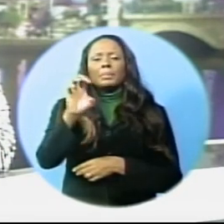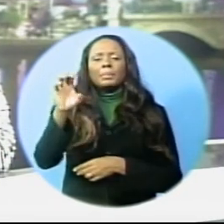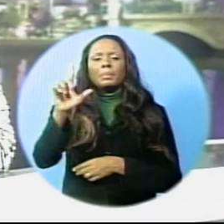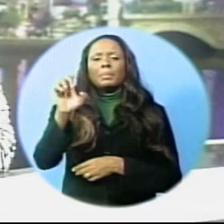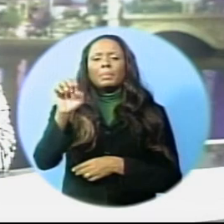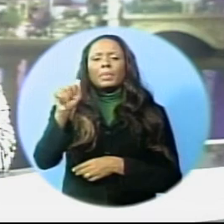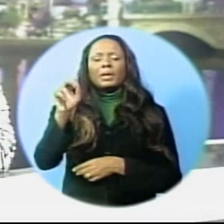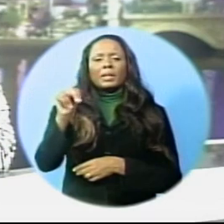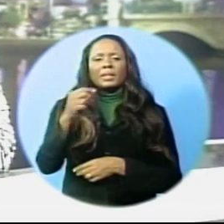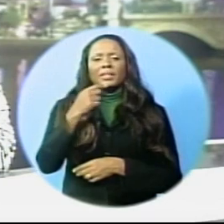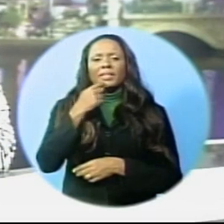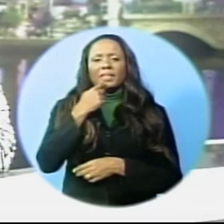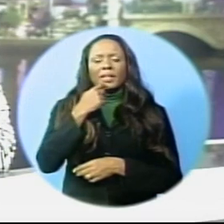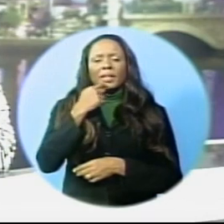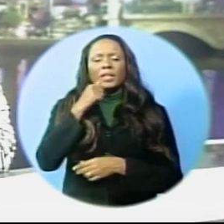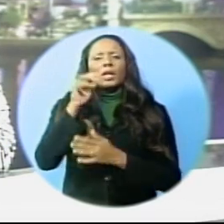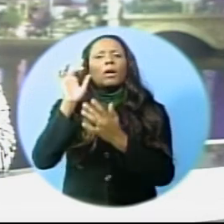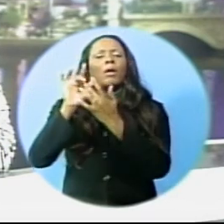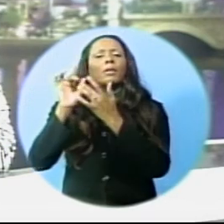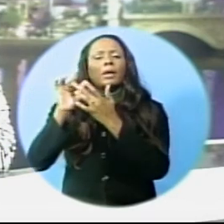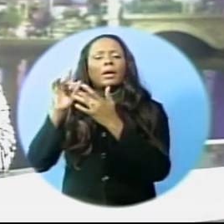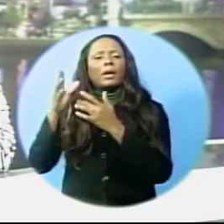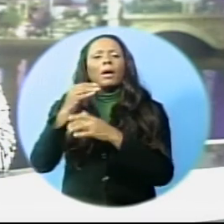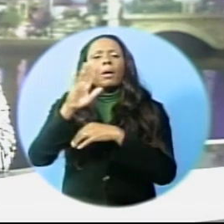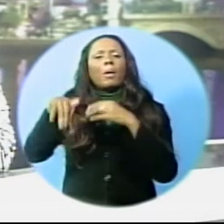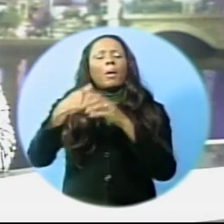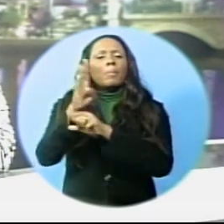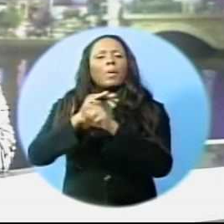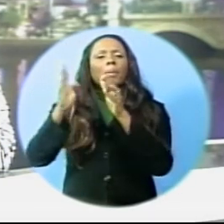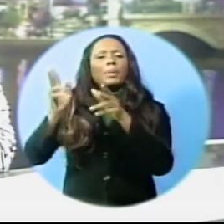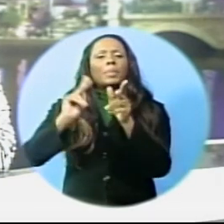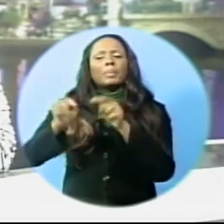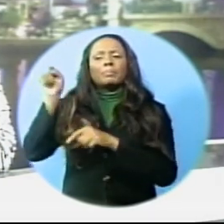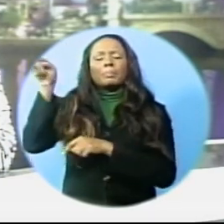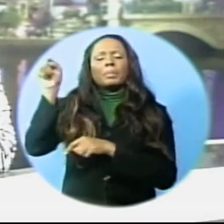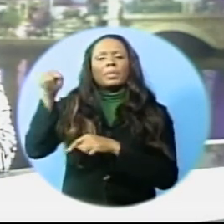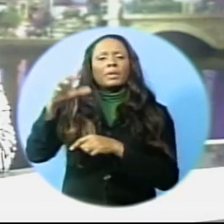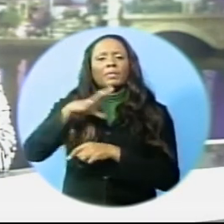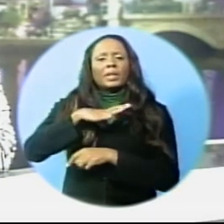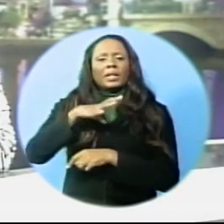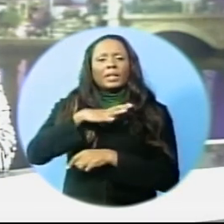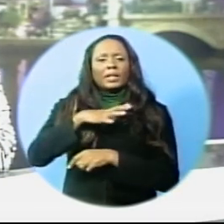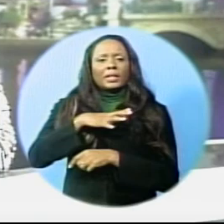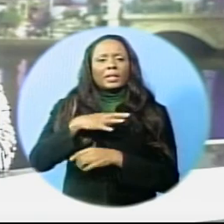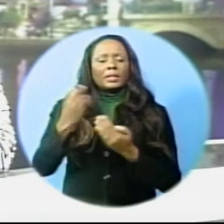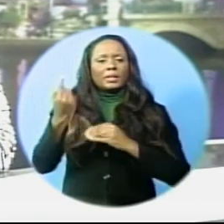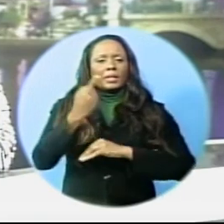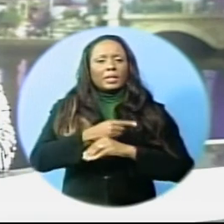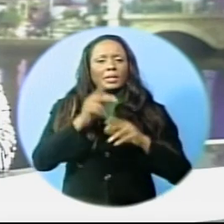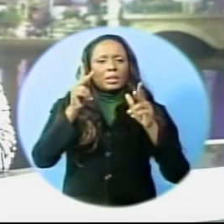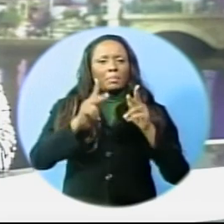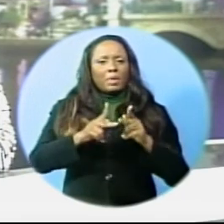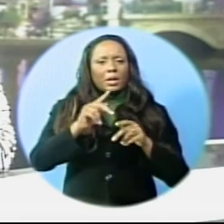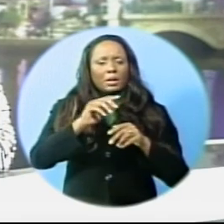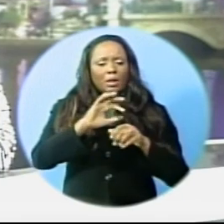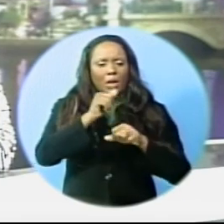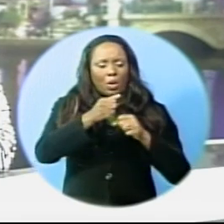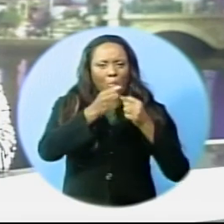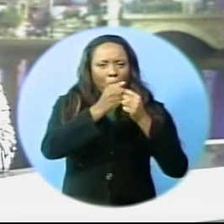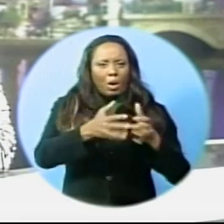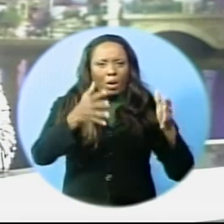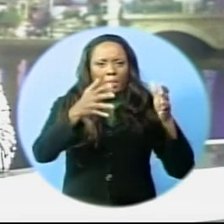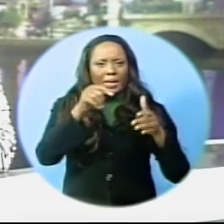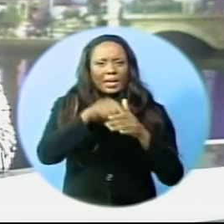which hit the capital of Belgium today at the airport and metro system, killing 30 people, leaving about 230